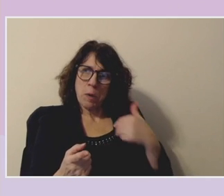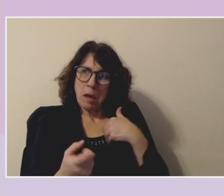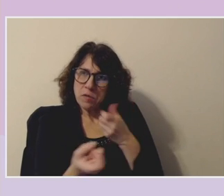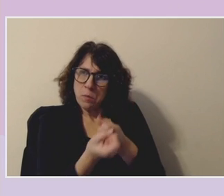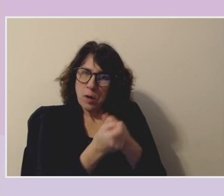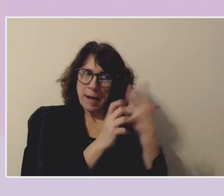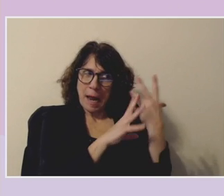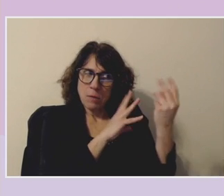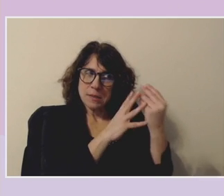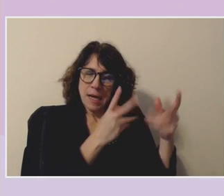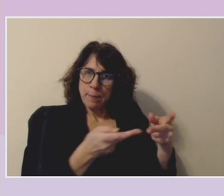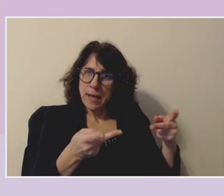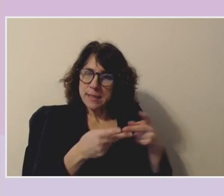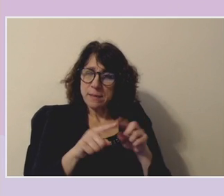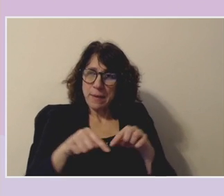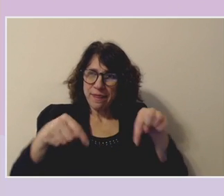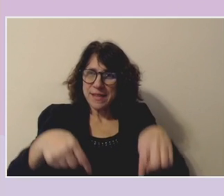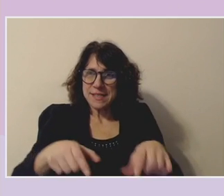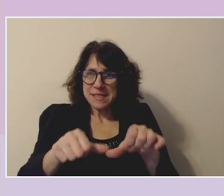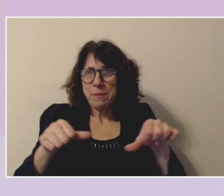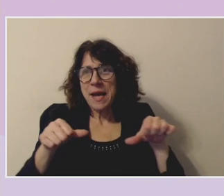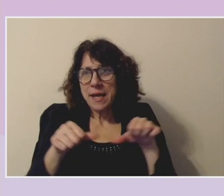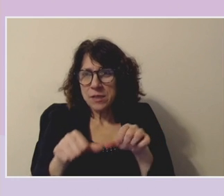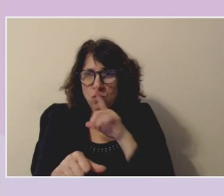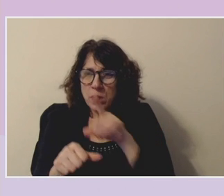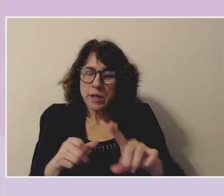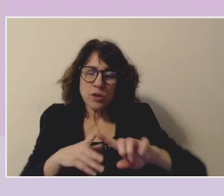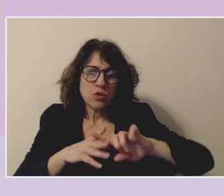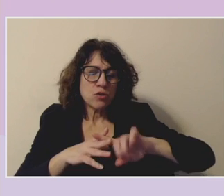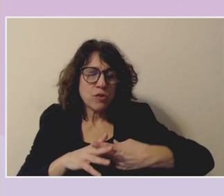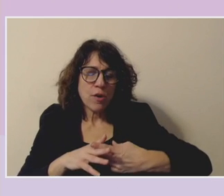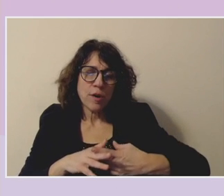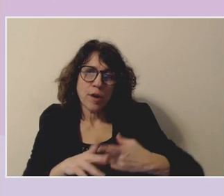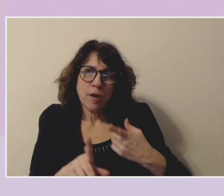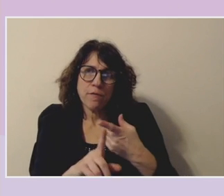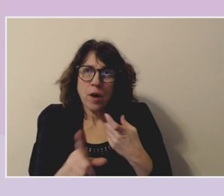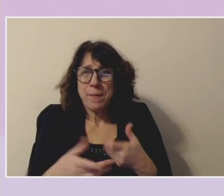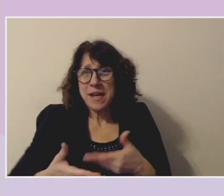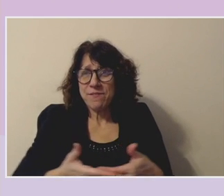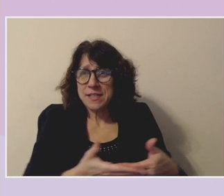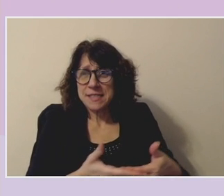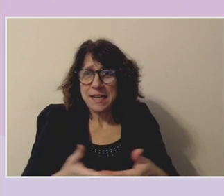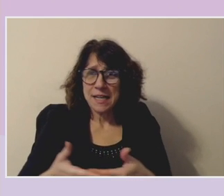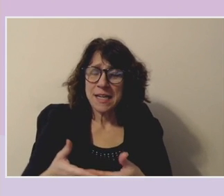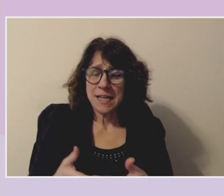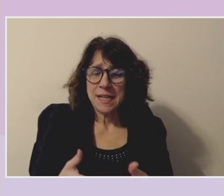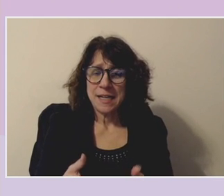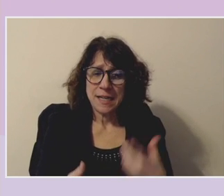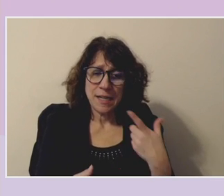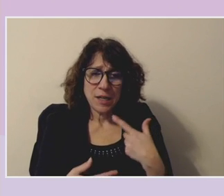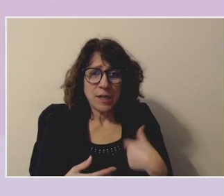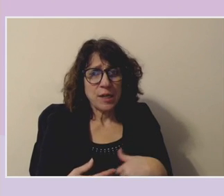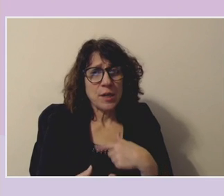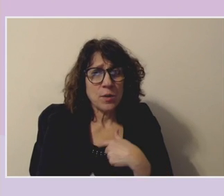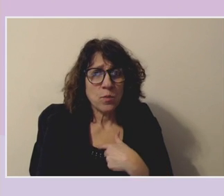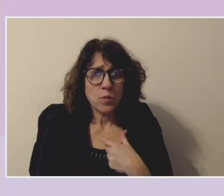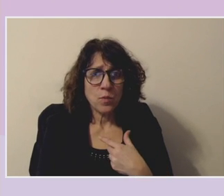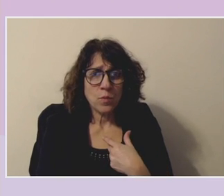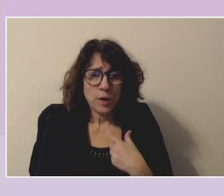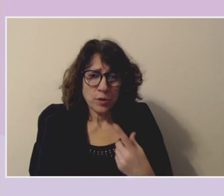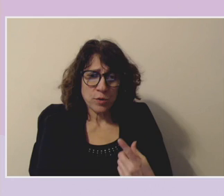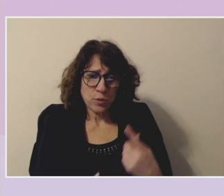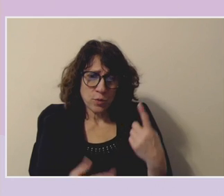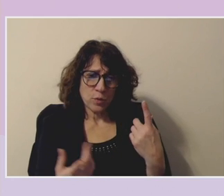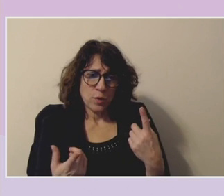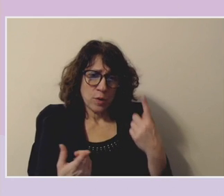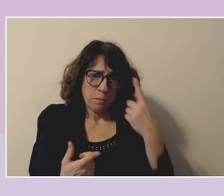But this is a space really starting from infancy. And PEDS, you know, we do developmental screens, these other pieces. So it